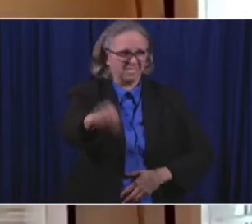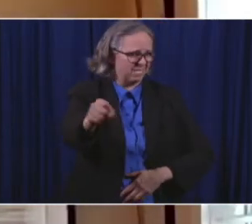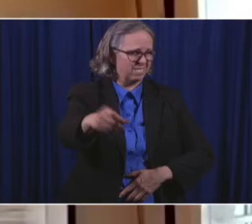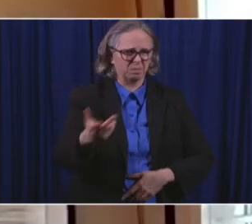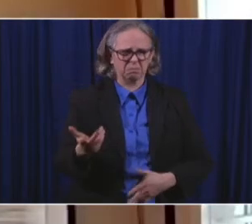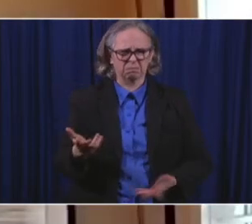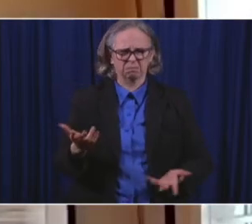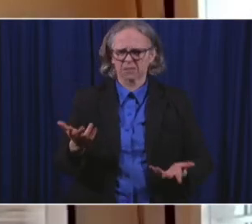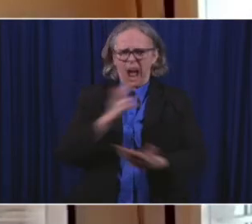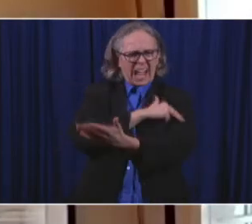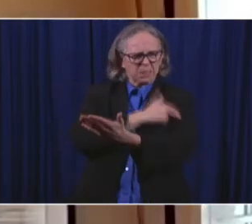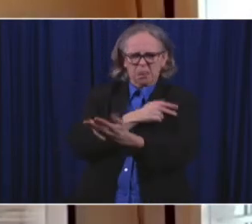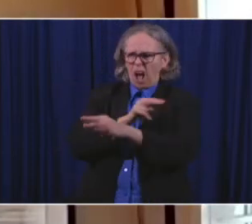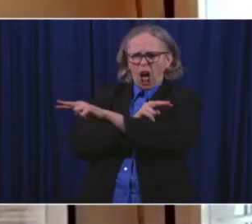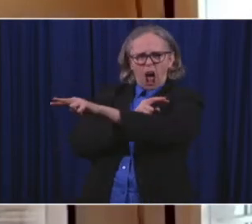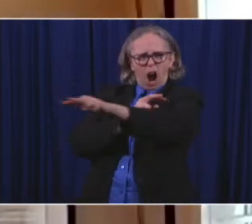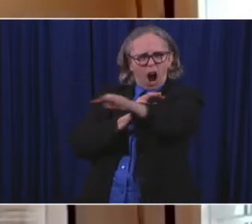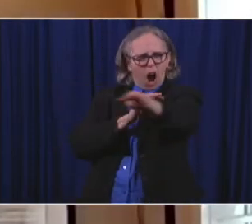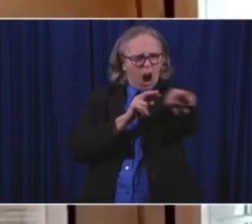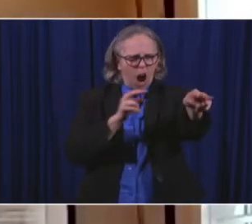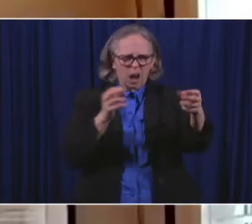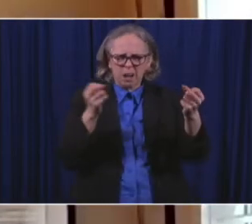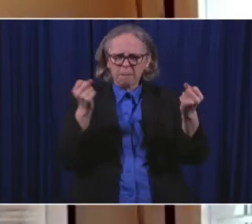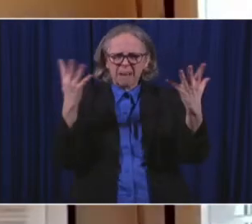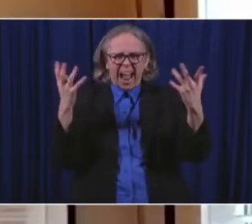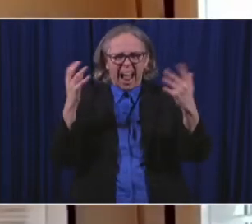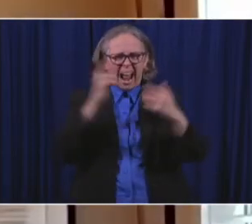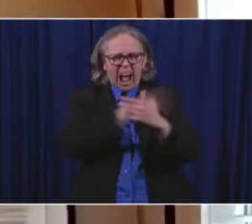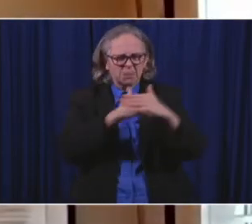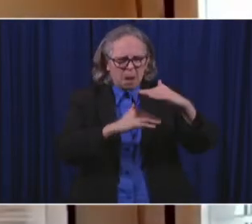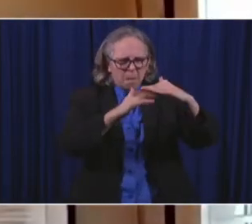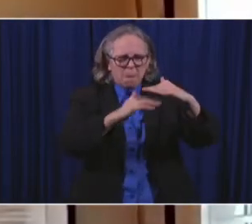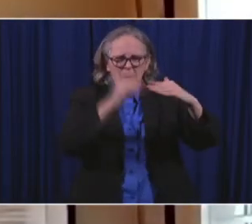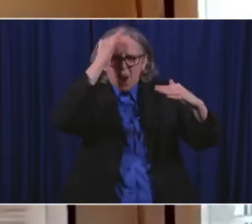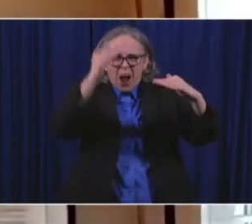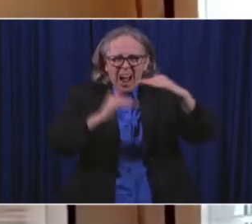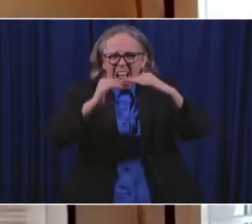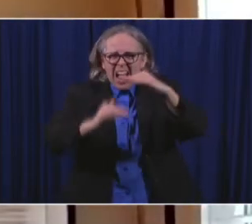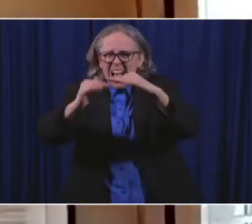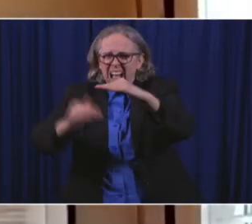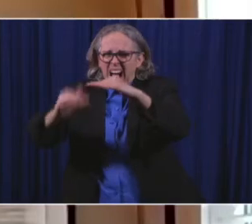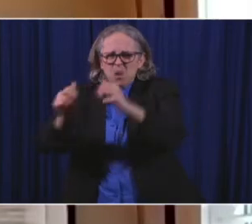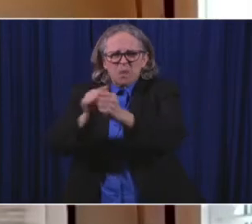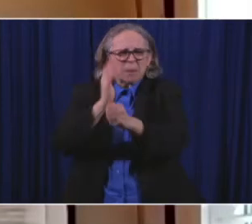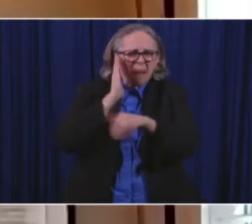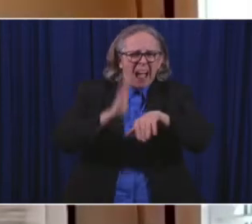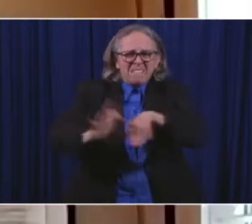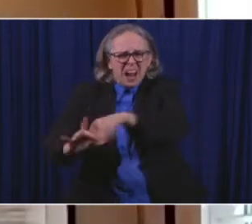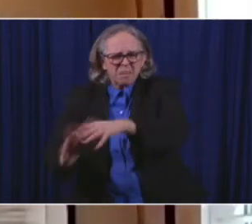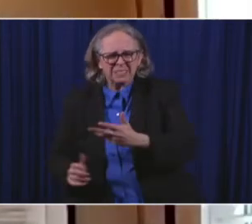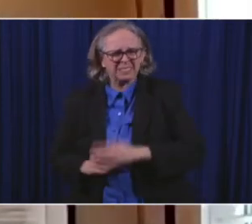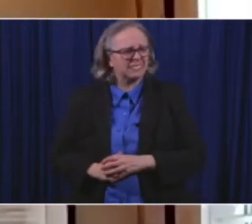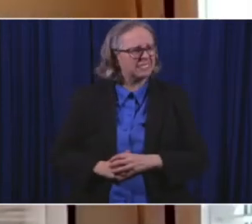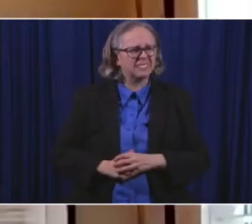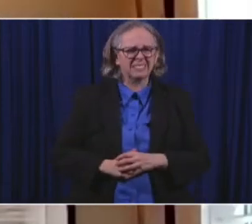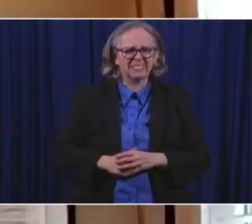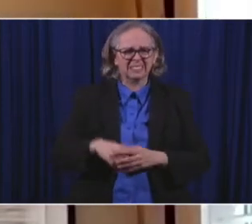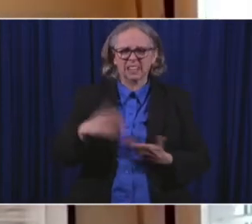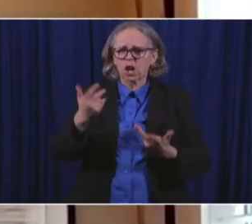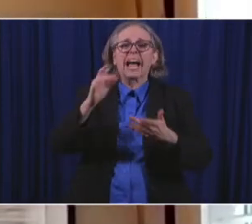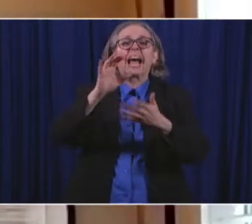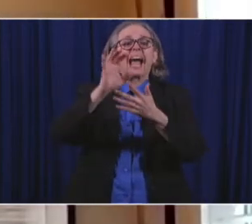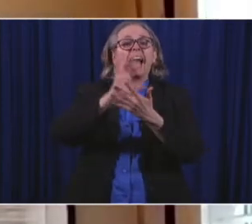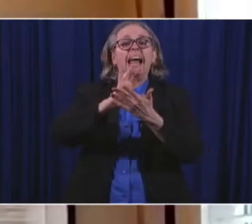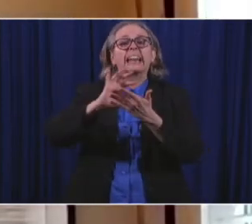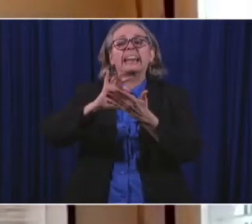that we'll begin to see is that the postponing of services like surgeries and diagnostic